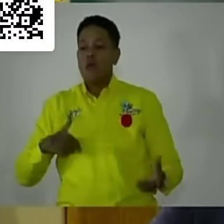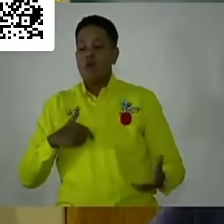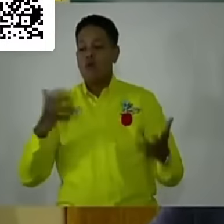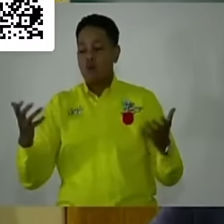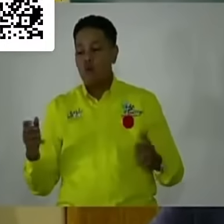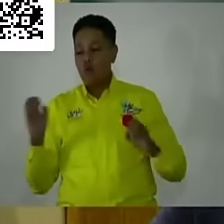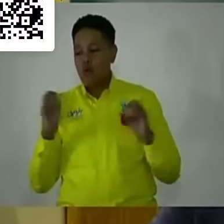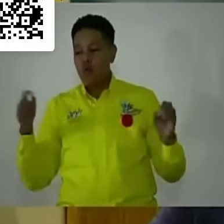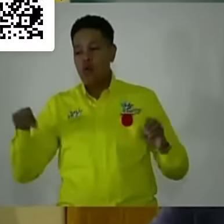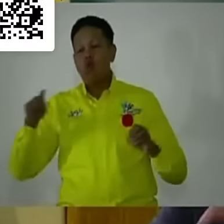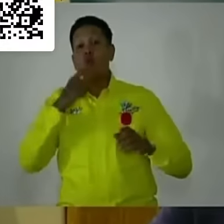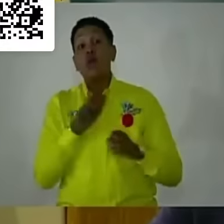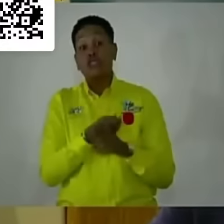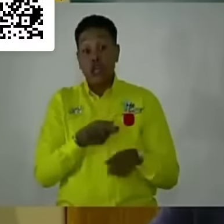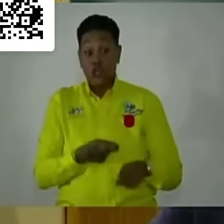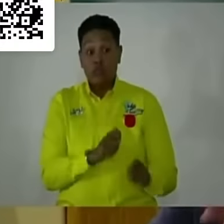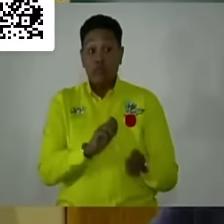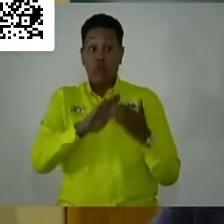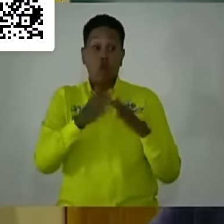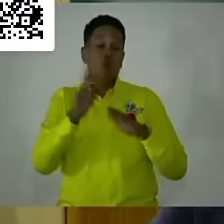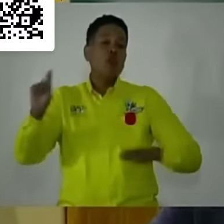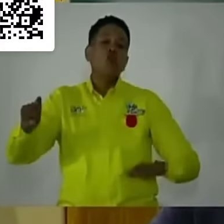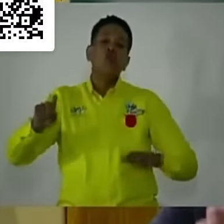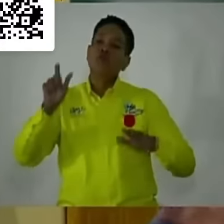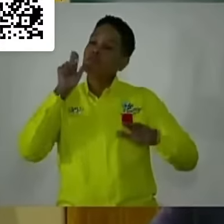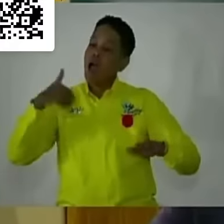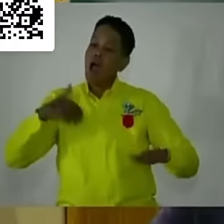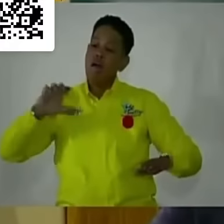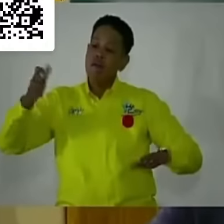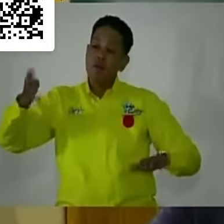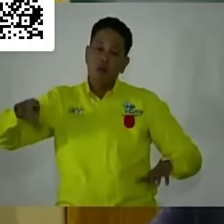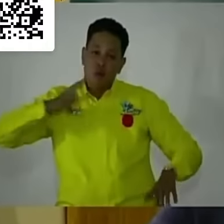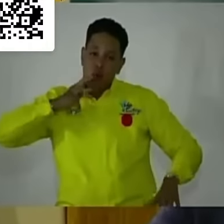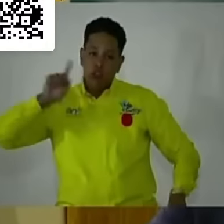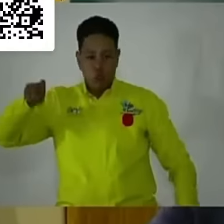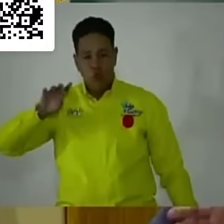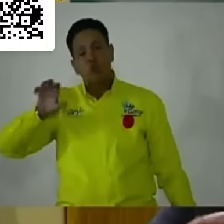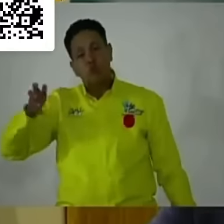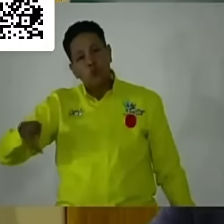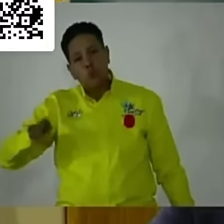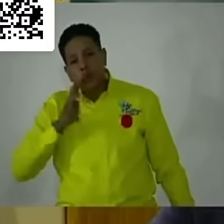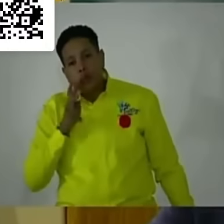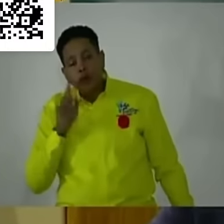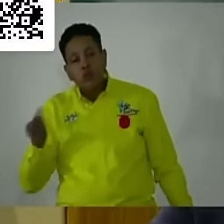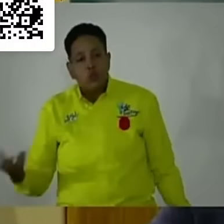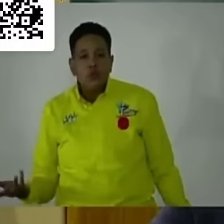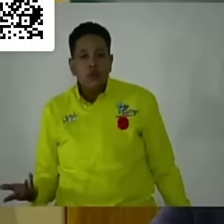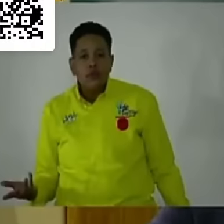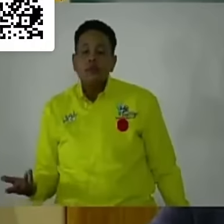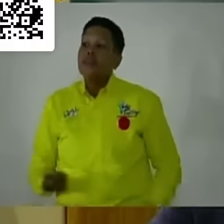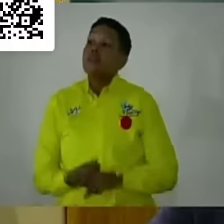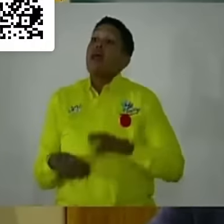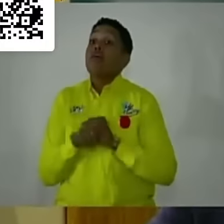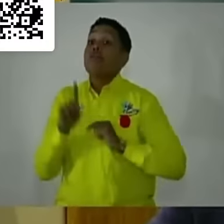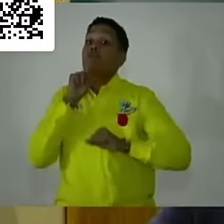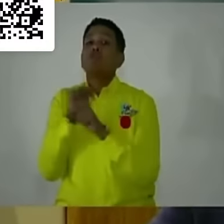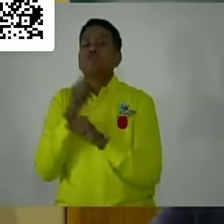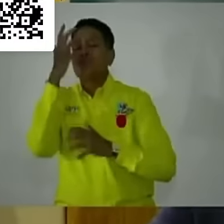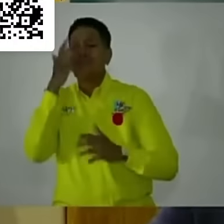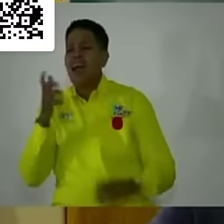none of these bauxite communities should be without pipe water. It is a